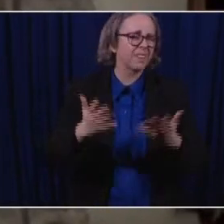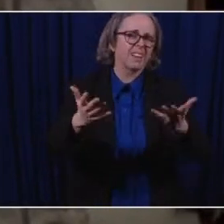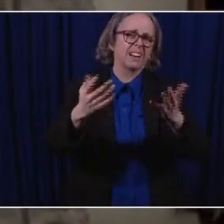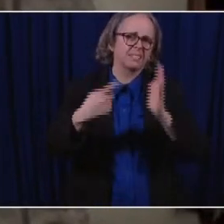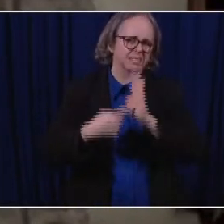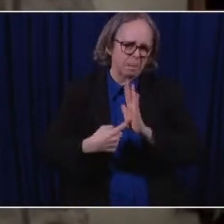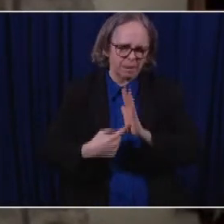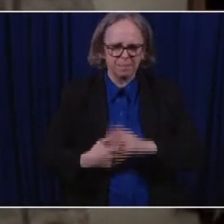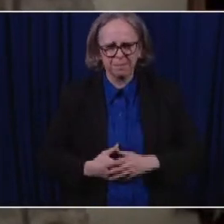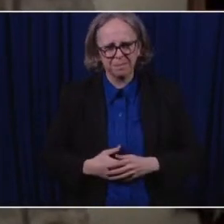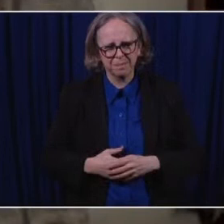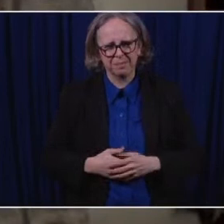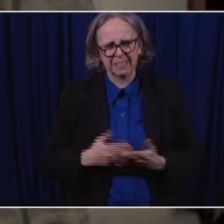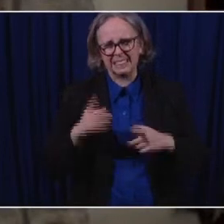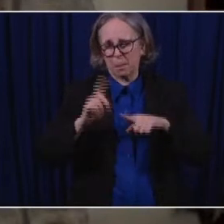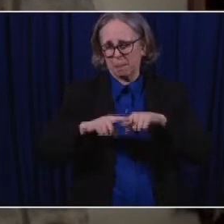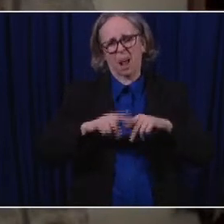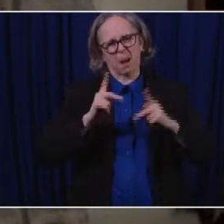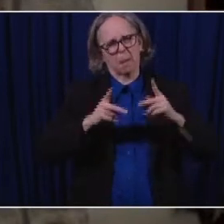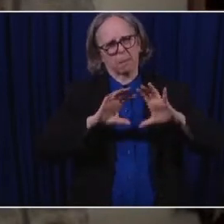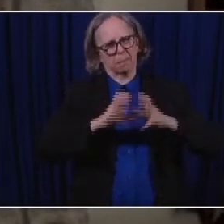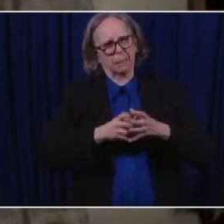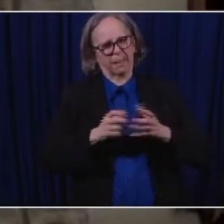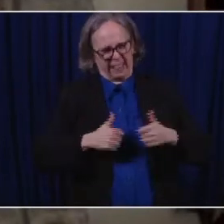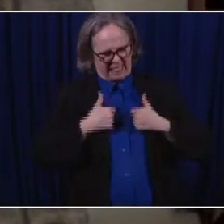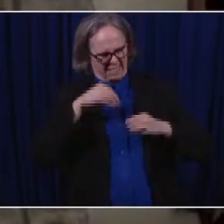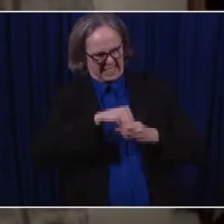on population. And so